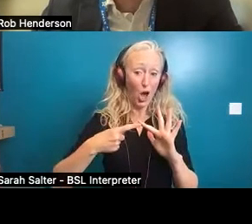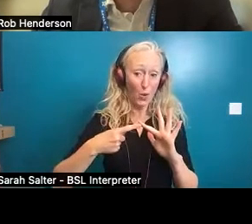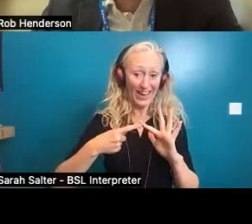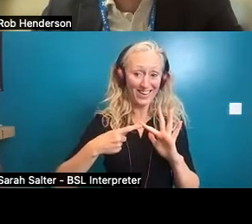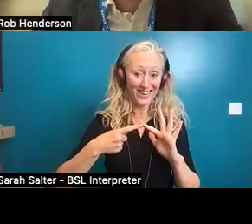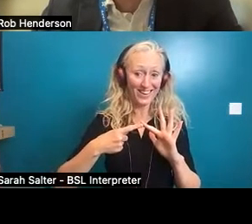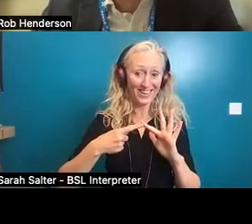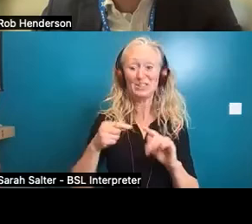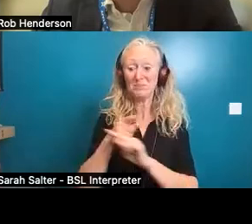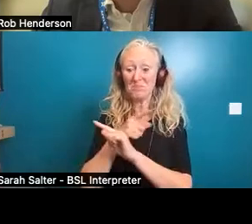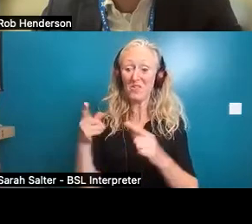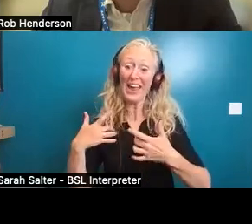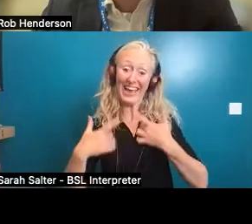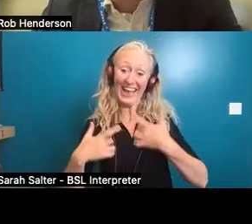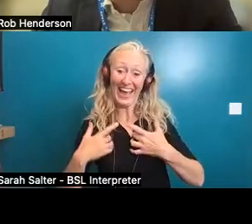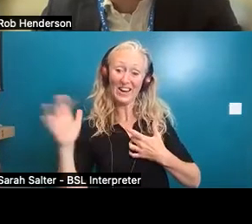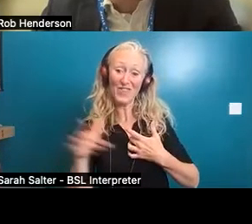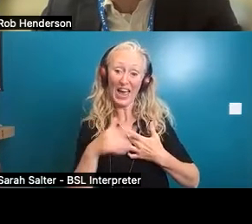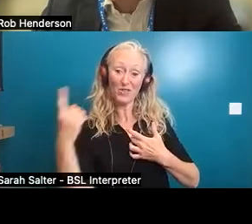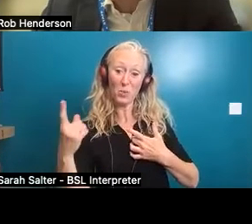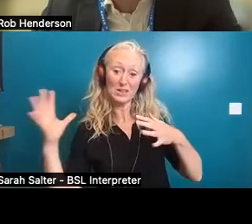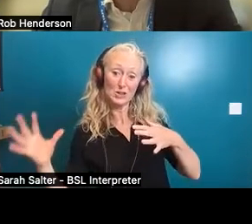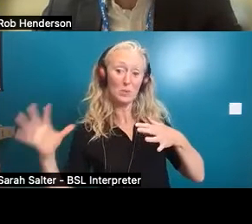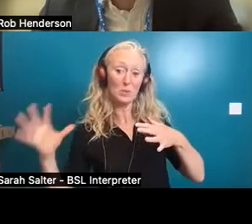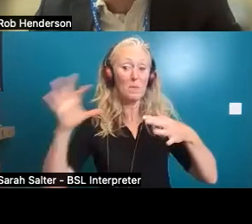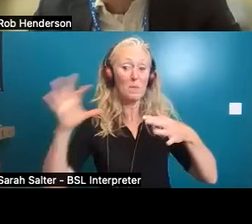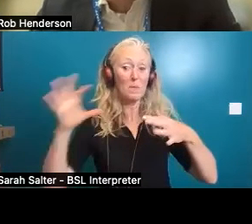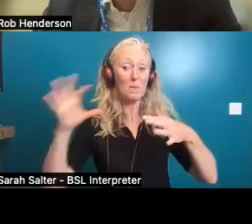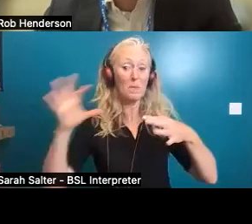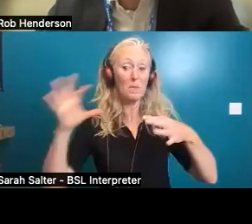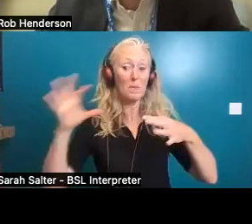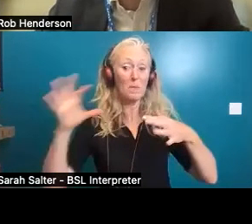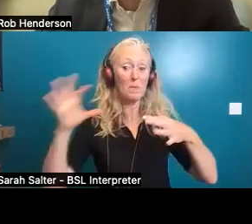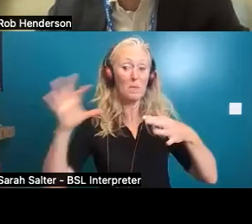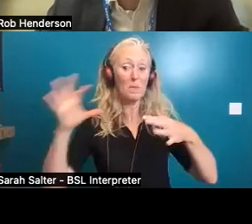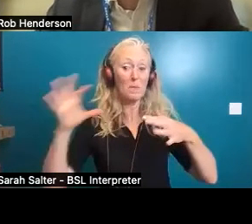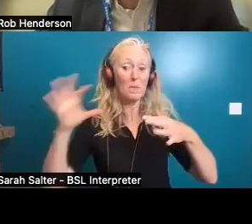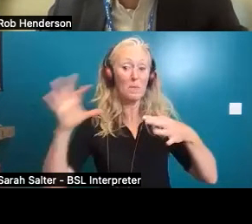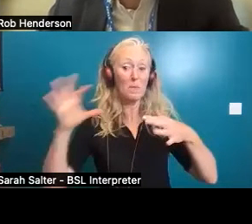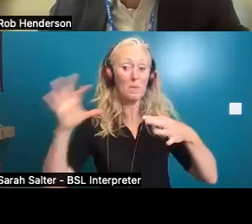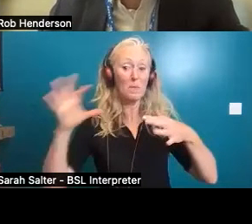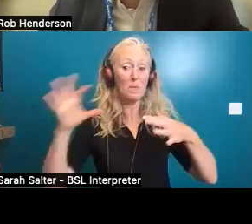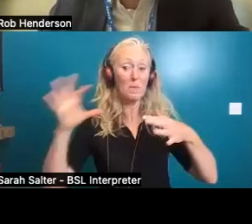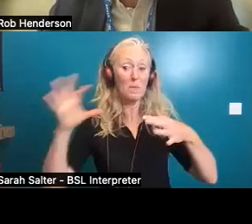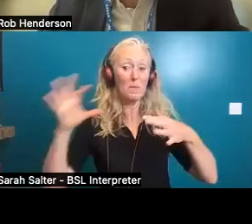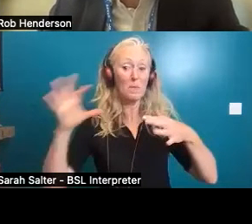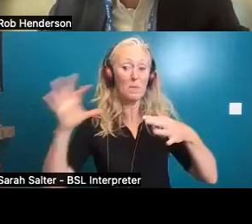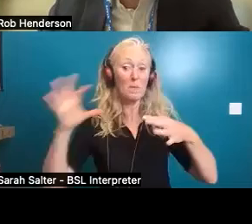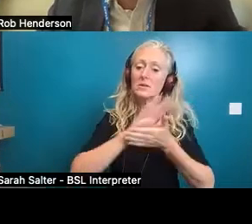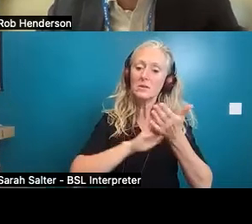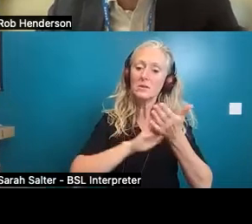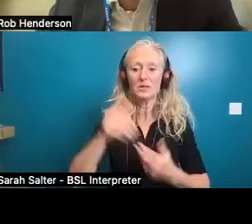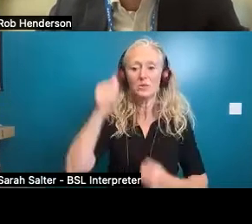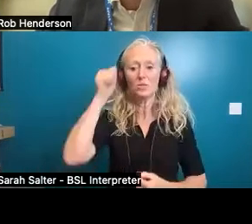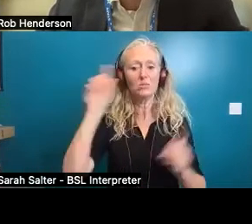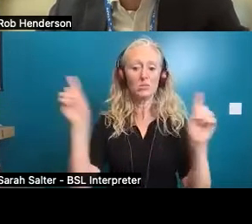with the Usher registry, which is a voluntary registry, so that we know where patients are, so that if we have a treatment that we can reach